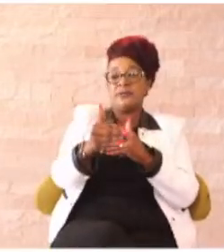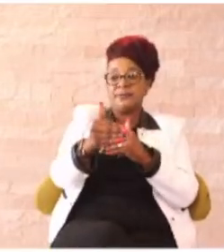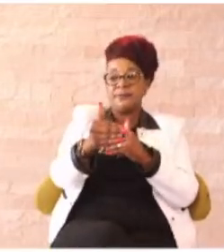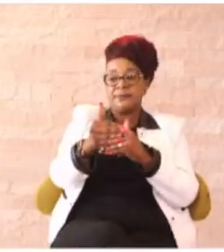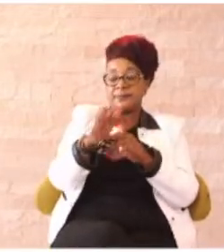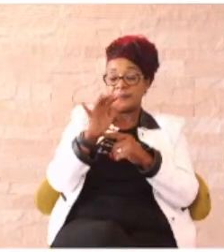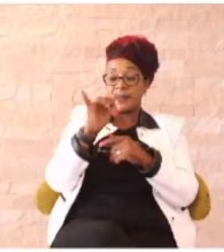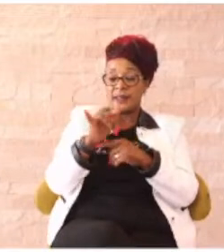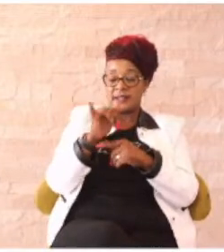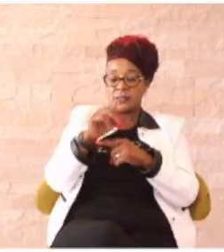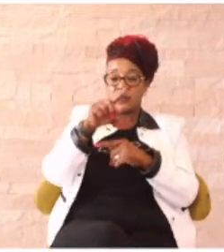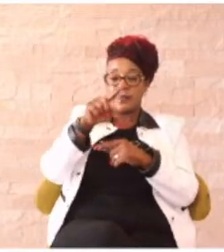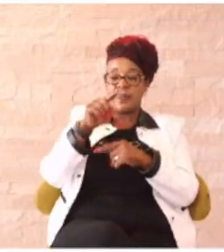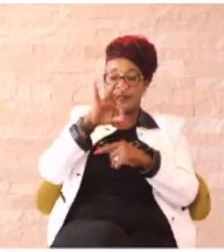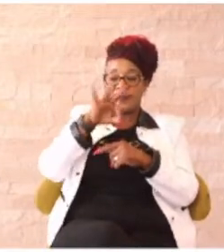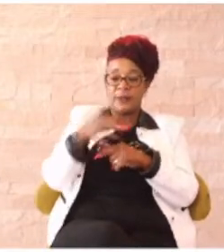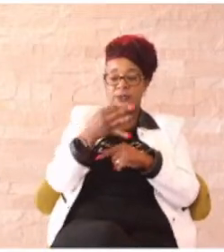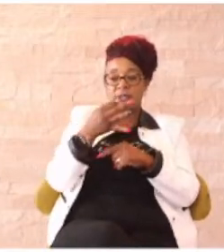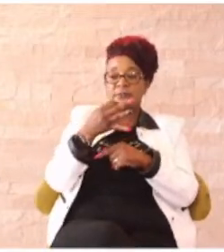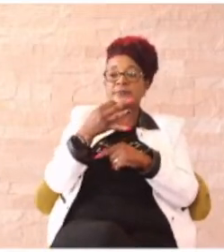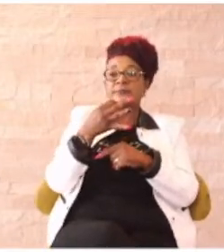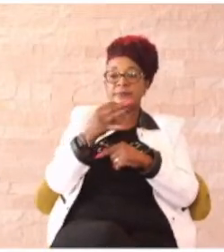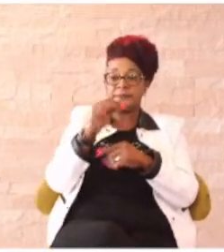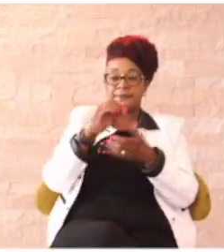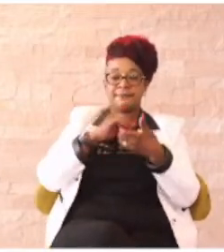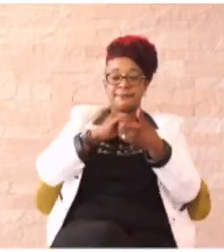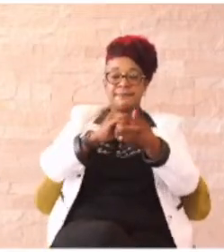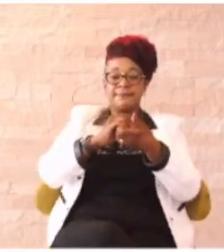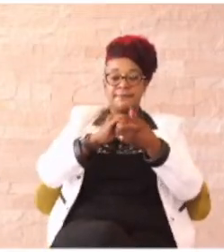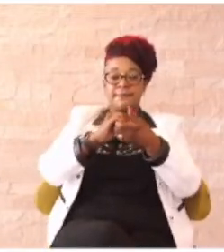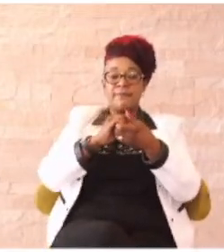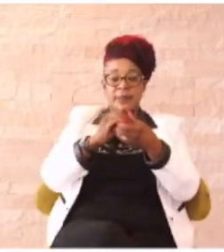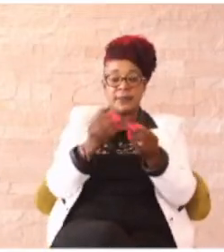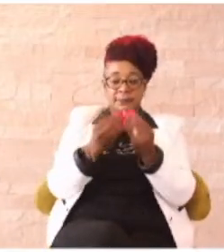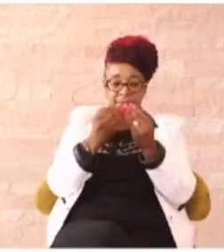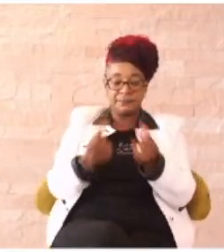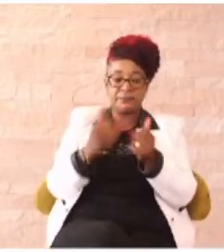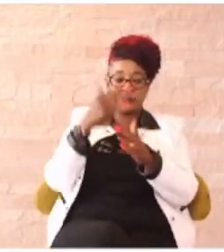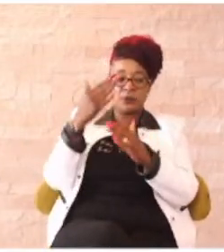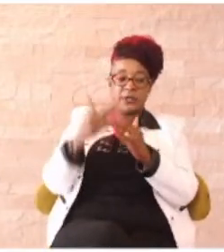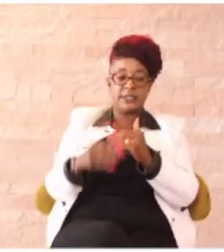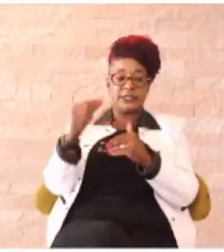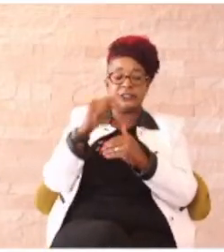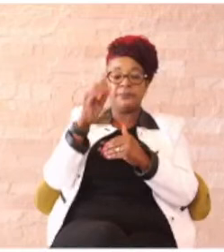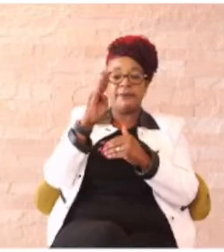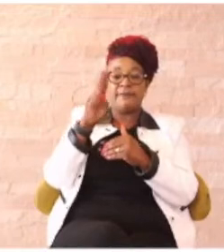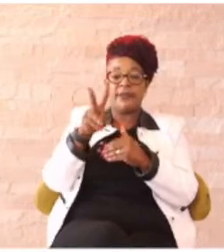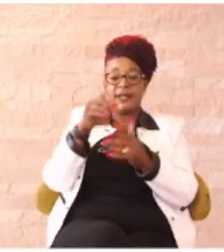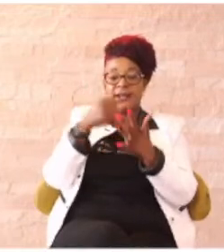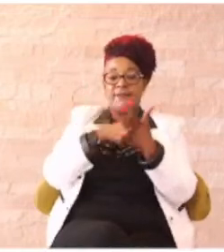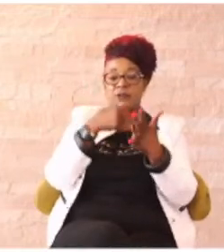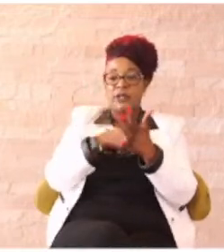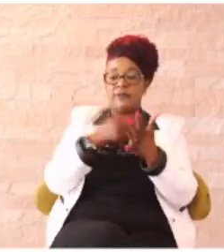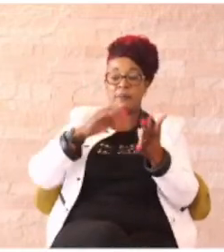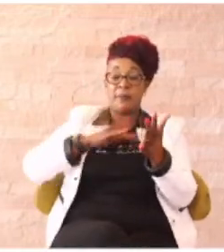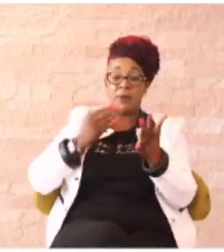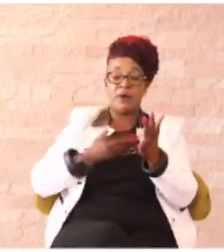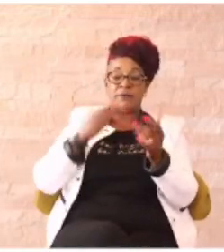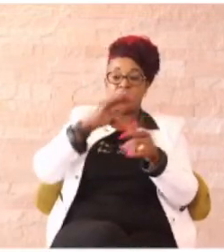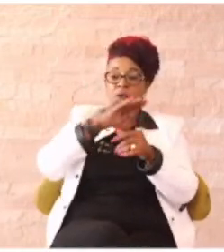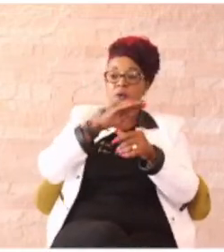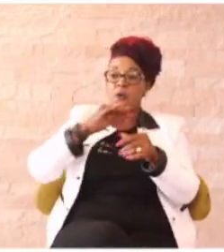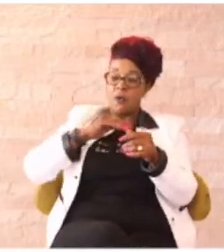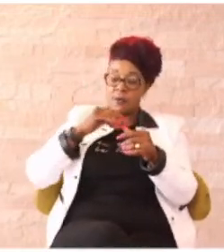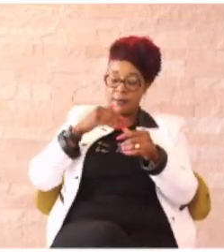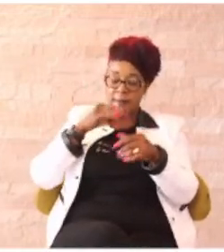annual 3,000 male engagement in the stride to end GBV and advocate for power of women is boldly